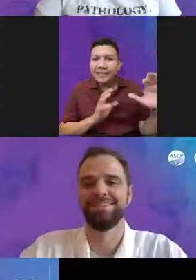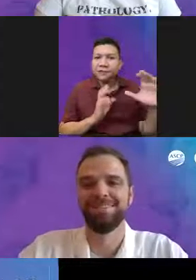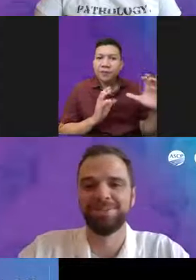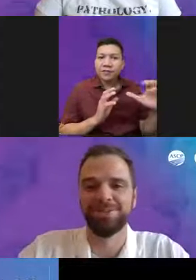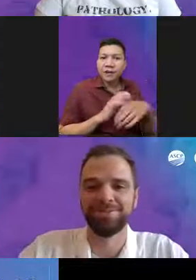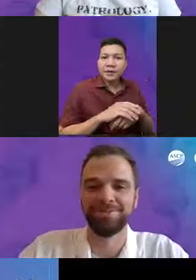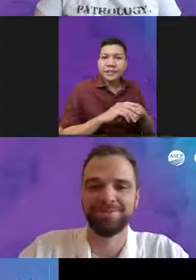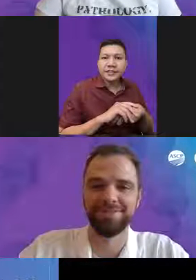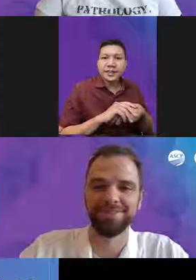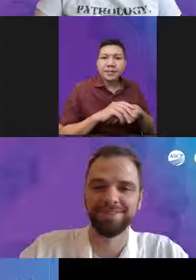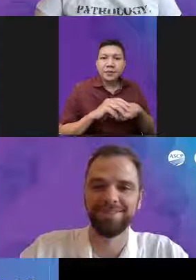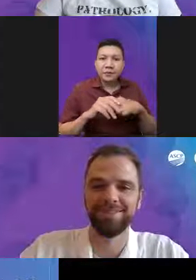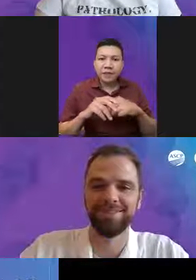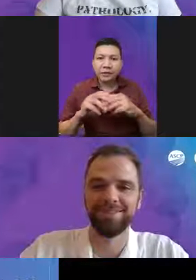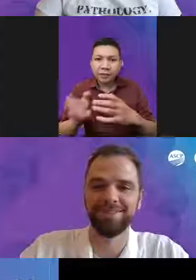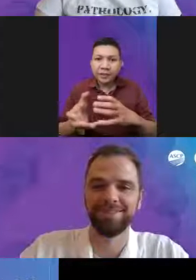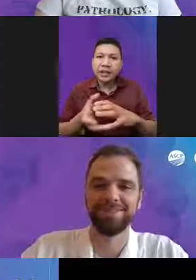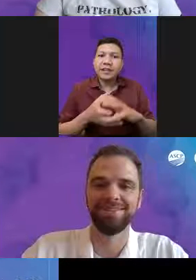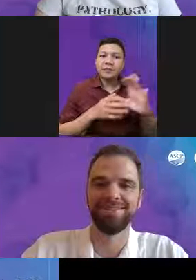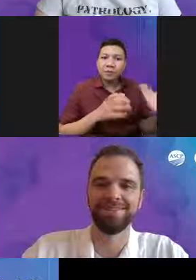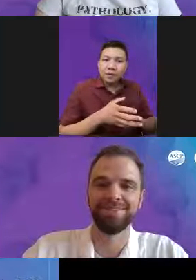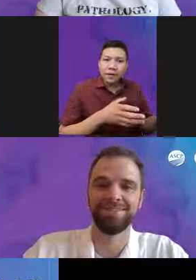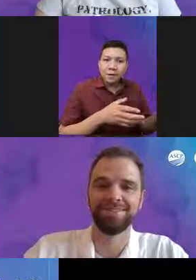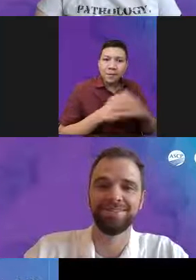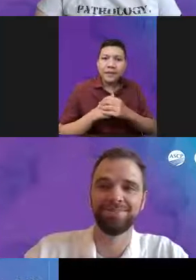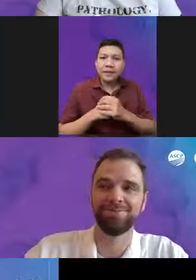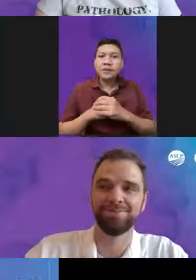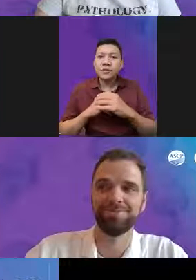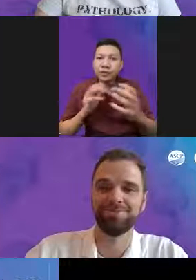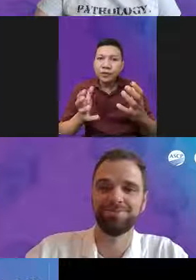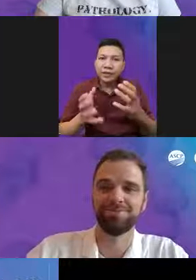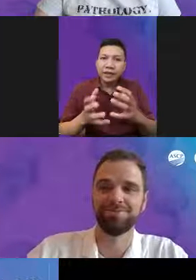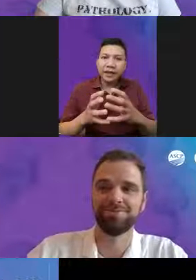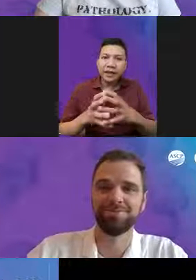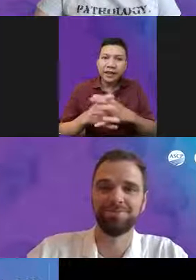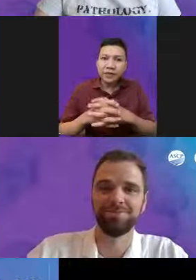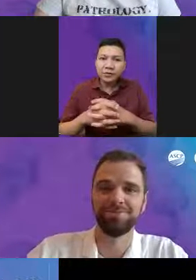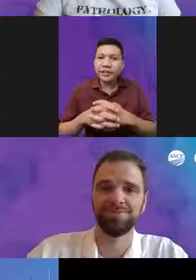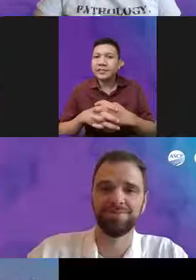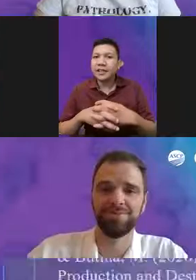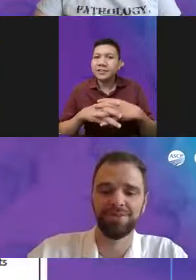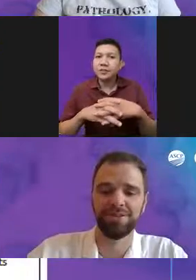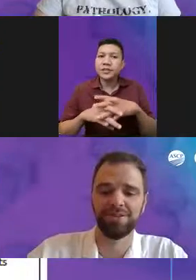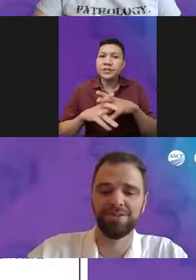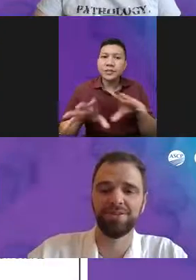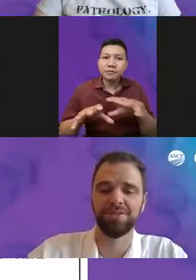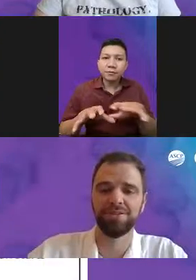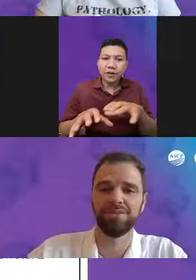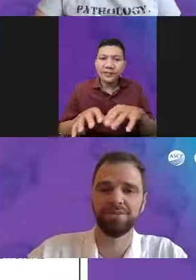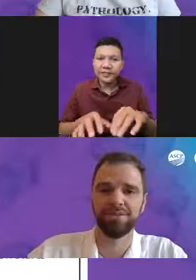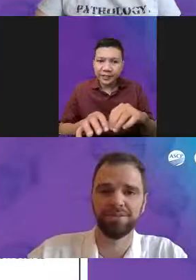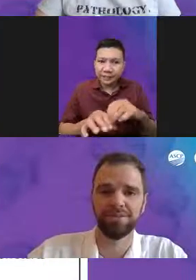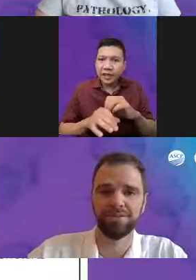the blast form of the RBCs, mature and replicate in the bone marrow, and the newly anucleate cells go to the spleen